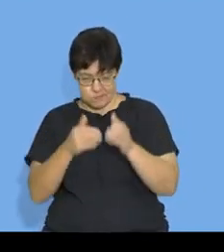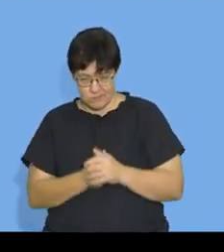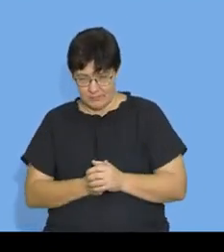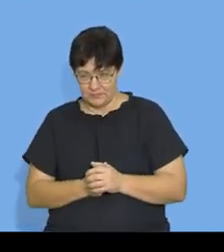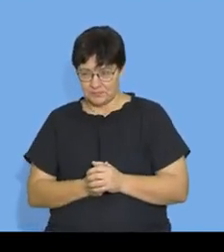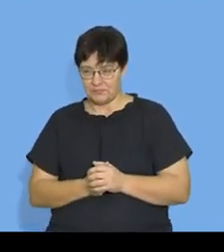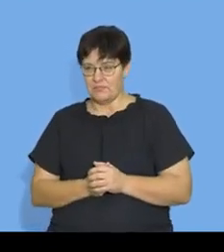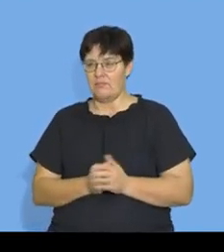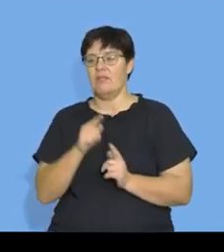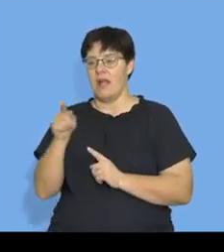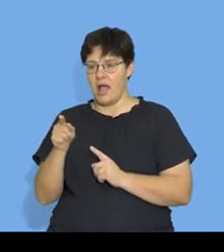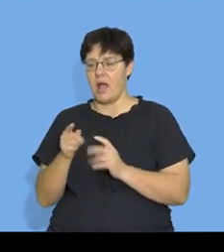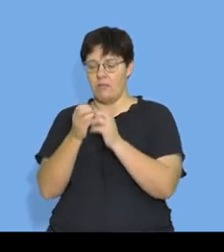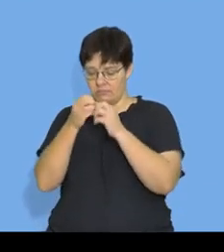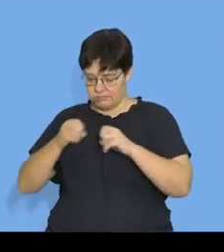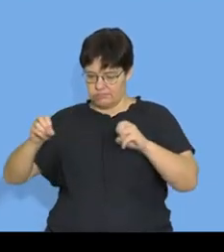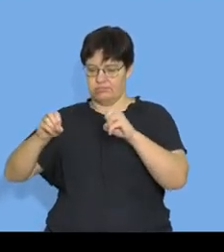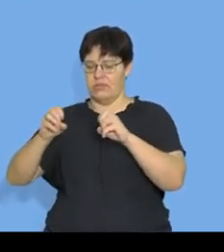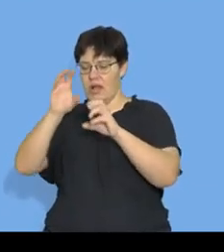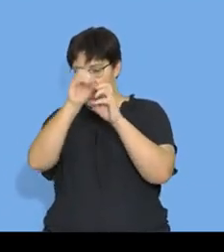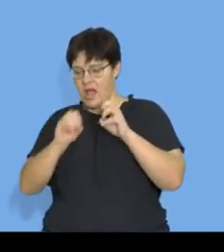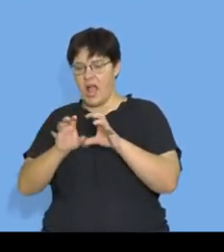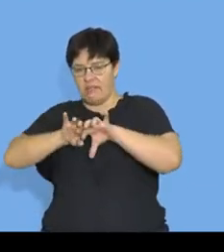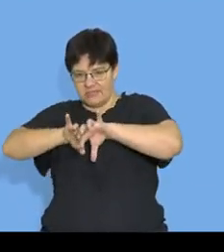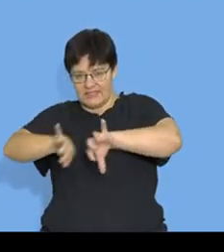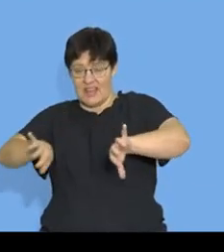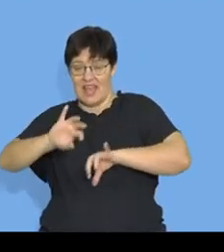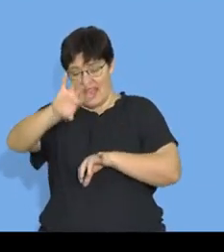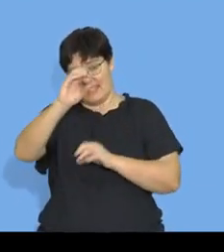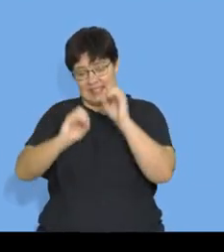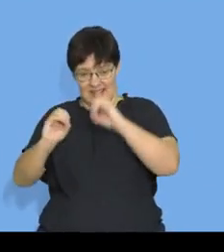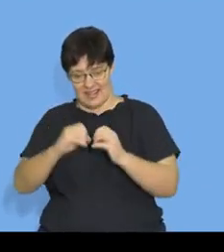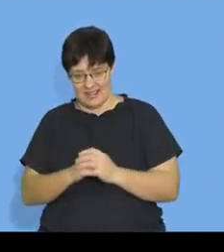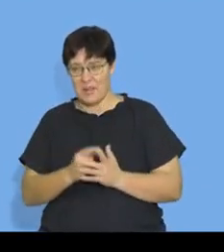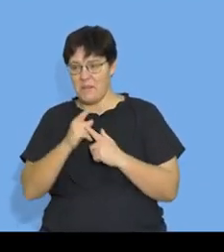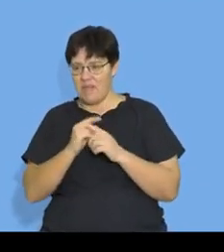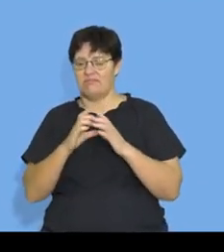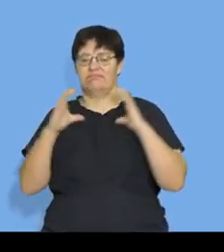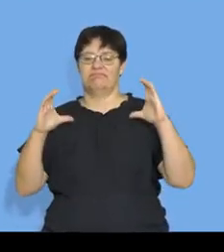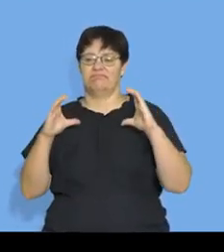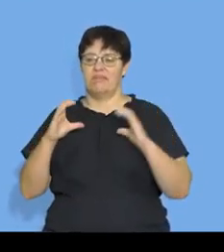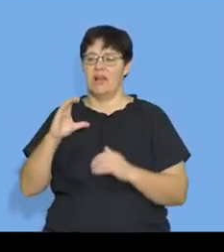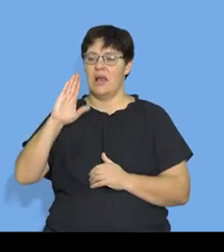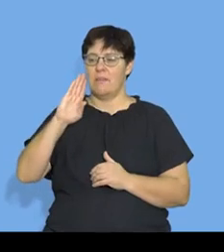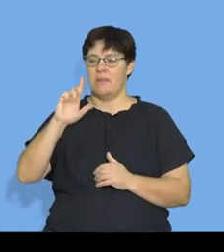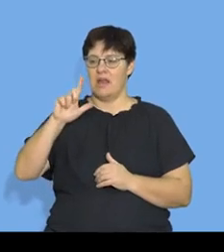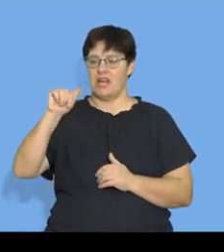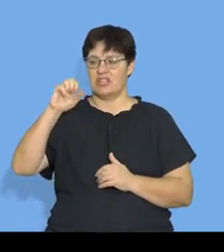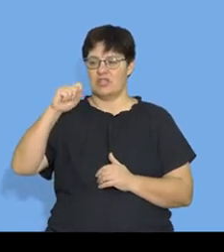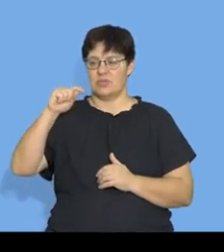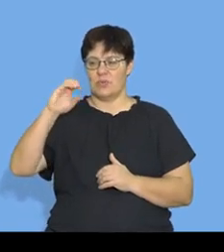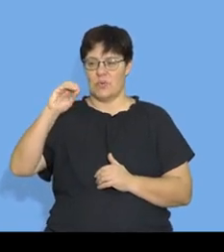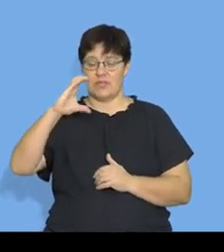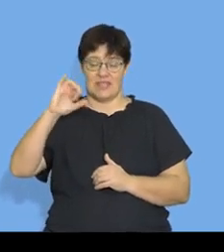cells in this collective structure. And then we see the specialization of this to form a larger ball with a bit